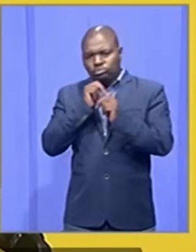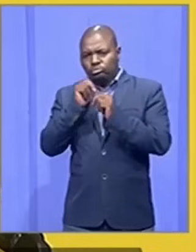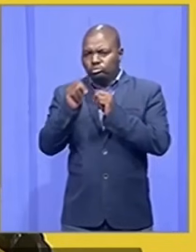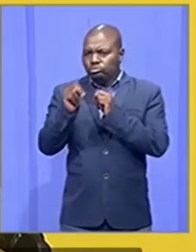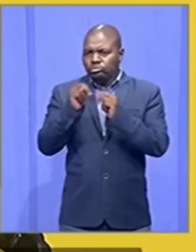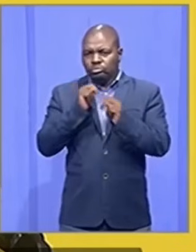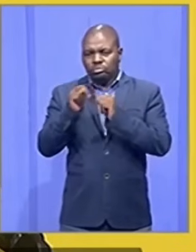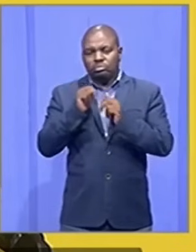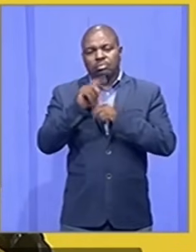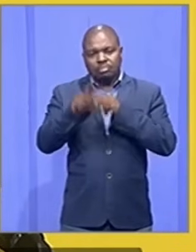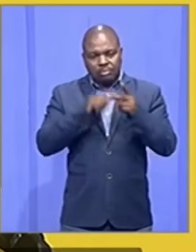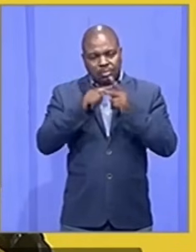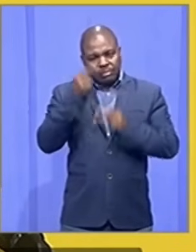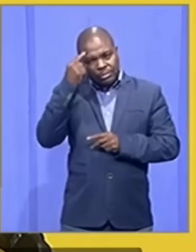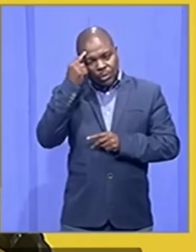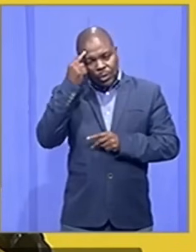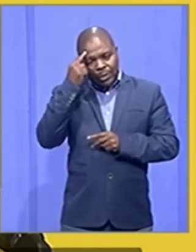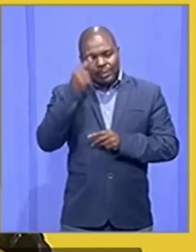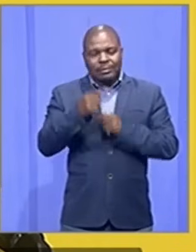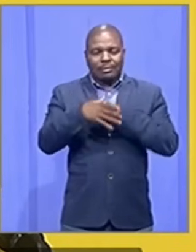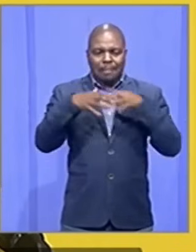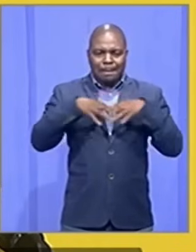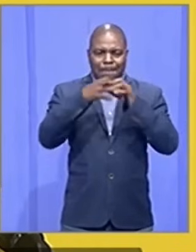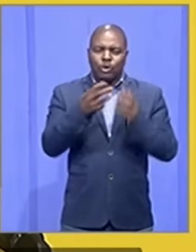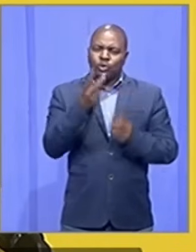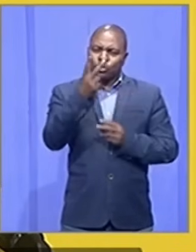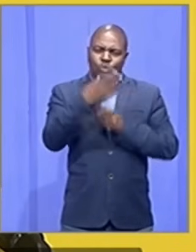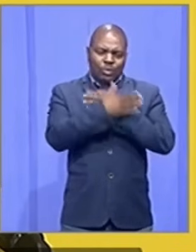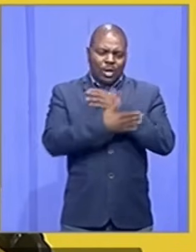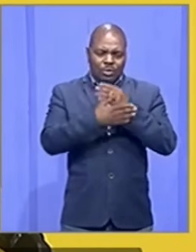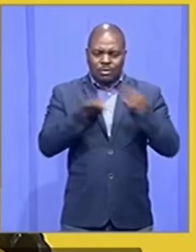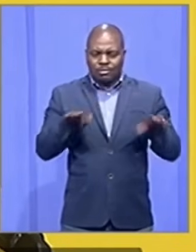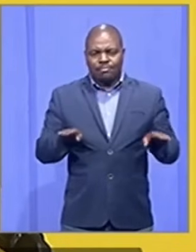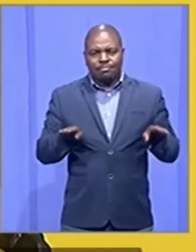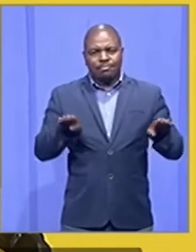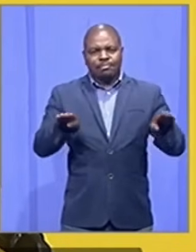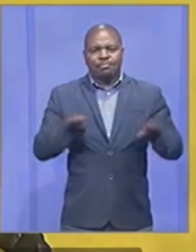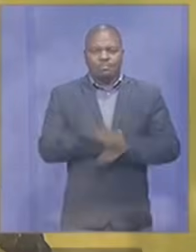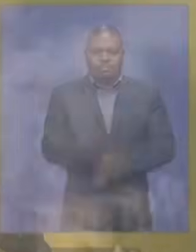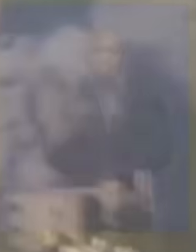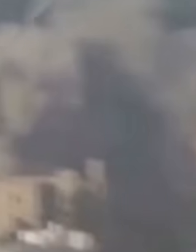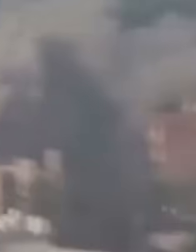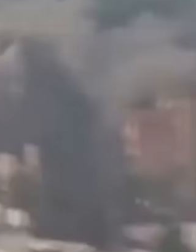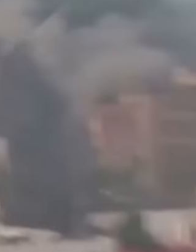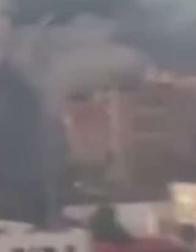the two-state solution option.